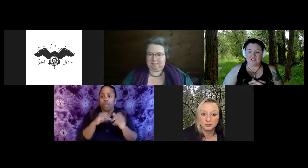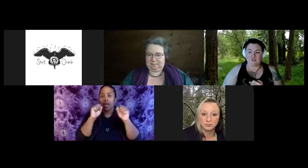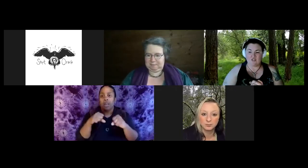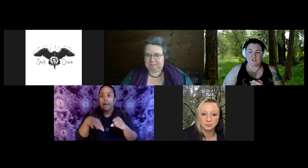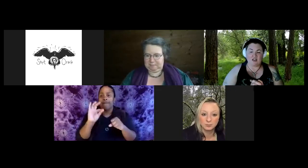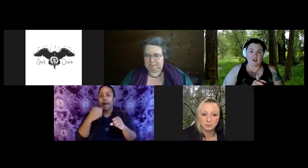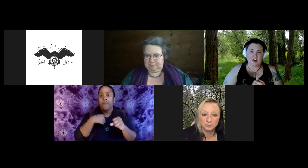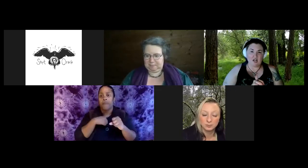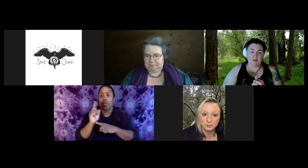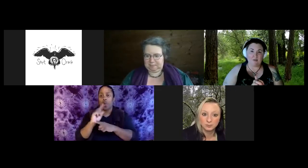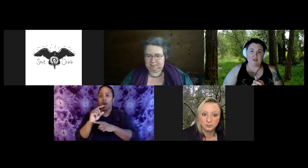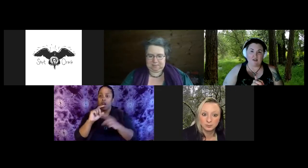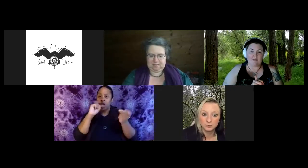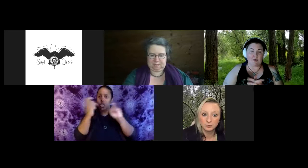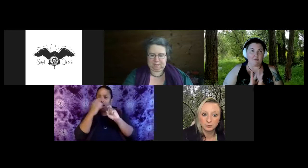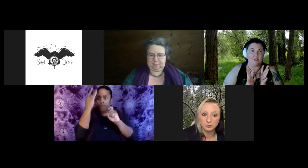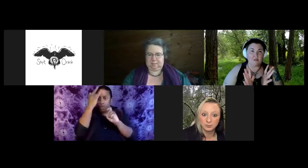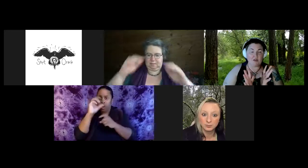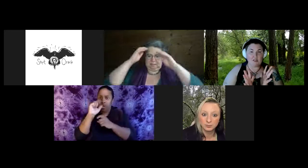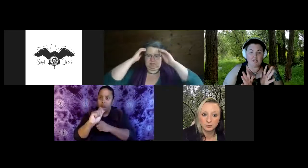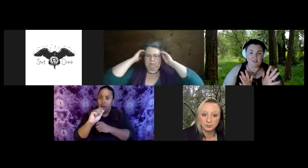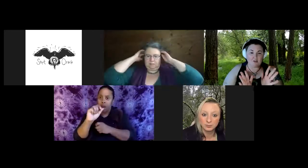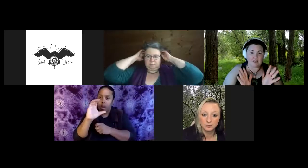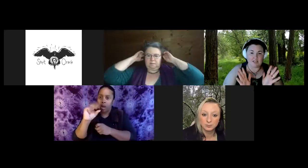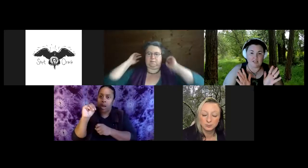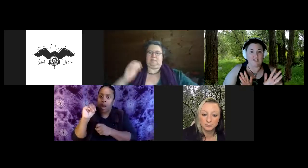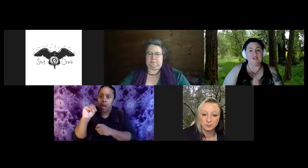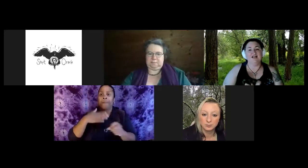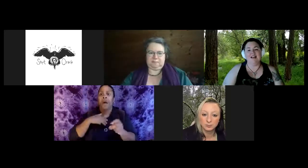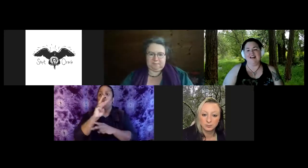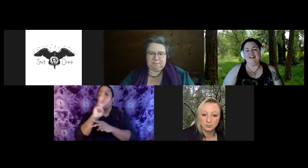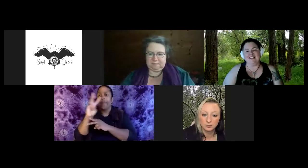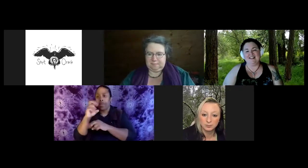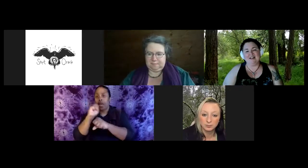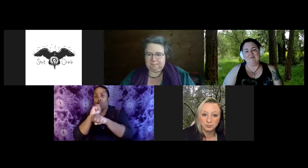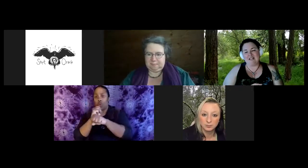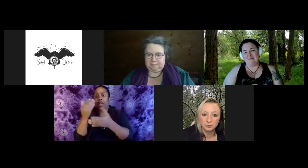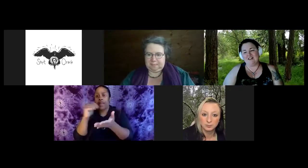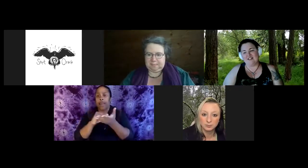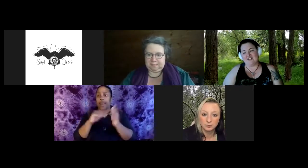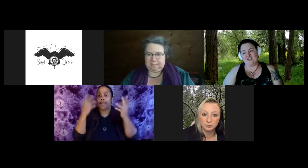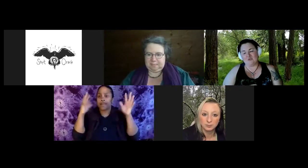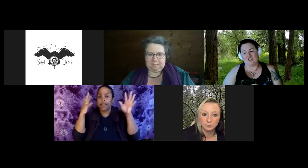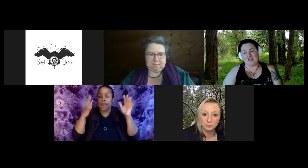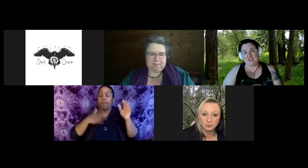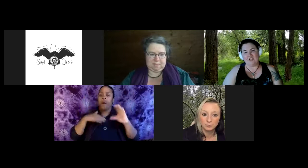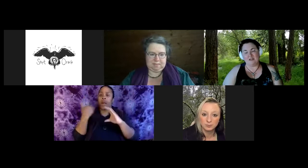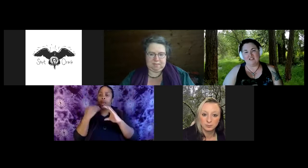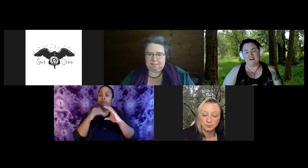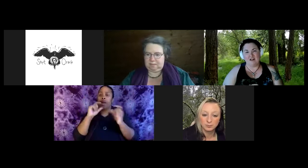at theshiftwitch.com. My website's working again, Laureli, yay. And my email is